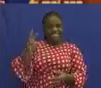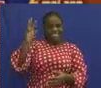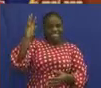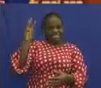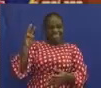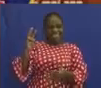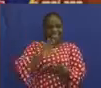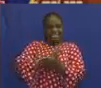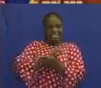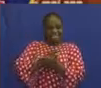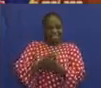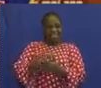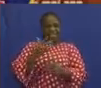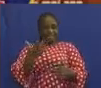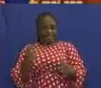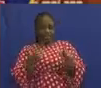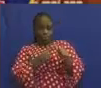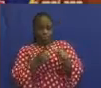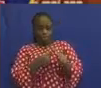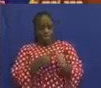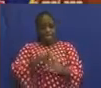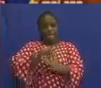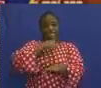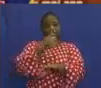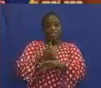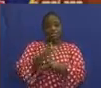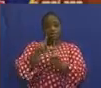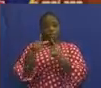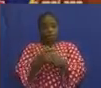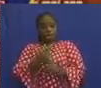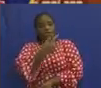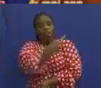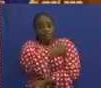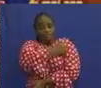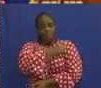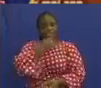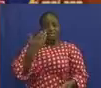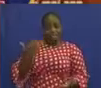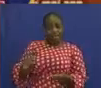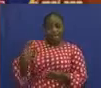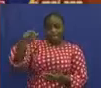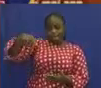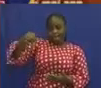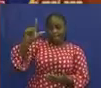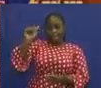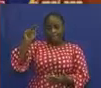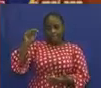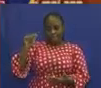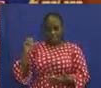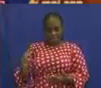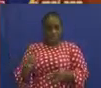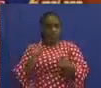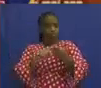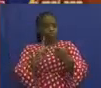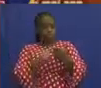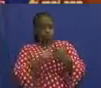mandates. One, establishing local vaccine manufacturing plants. Two,